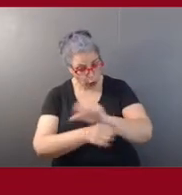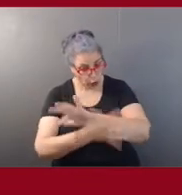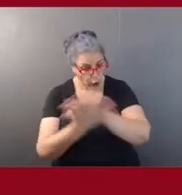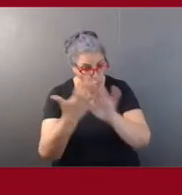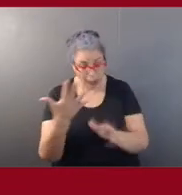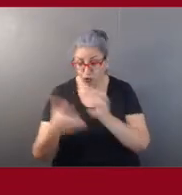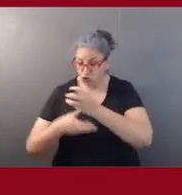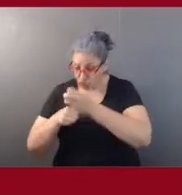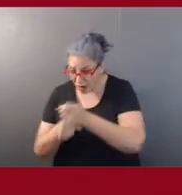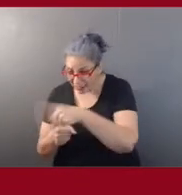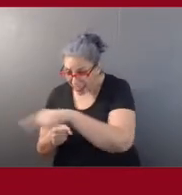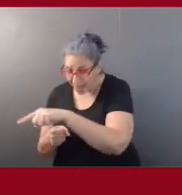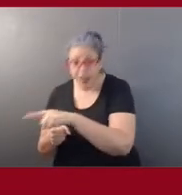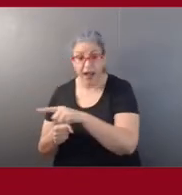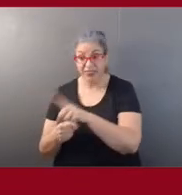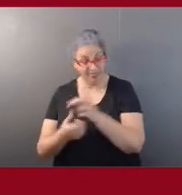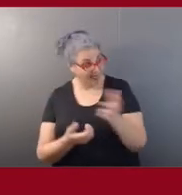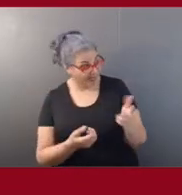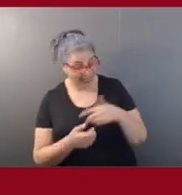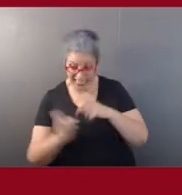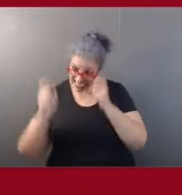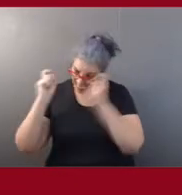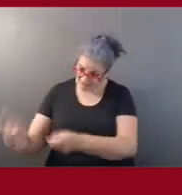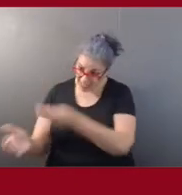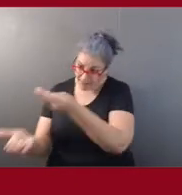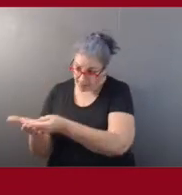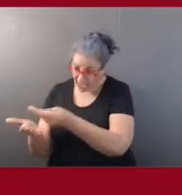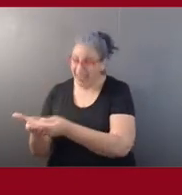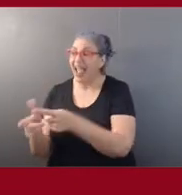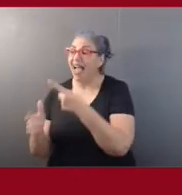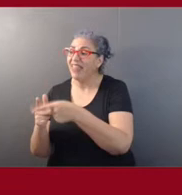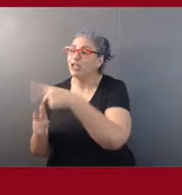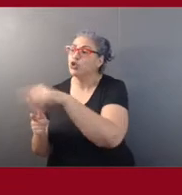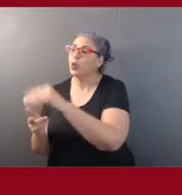them, give them the money to help you backfill